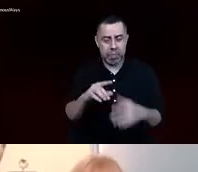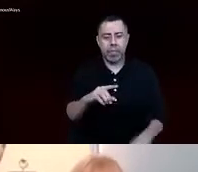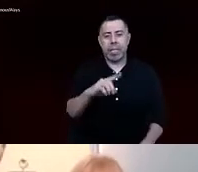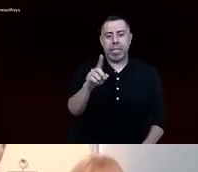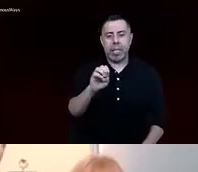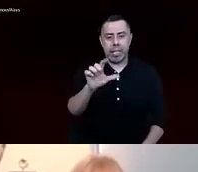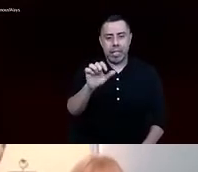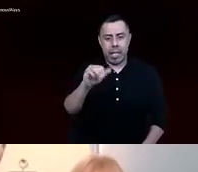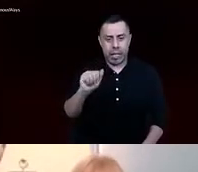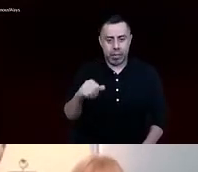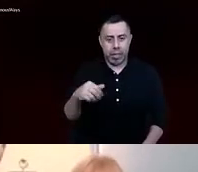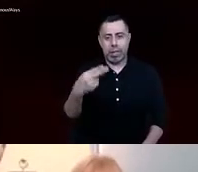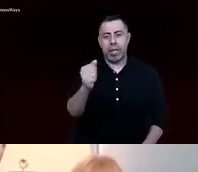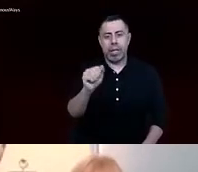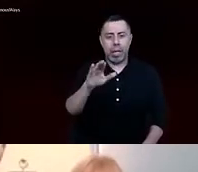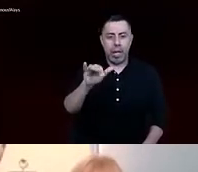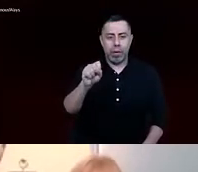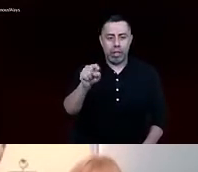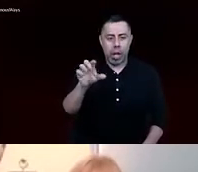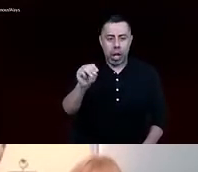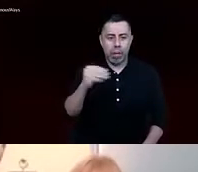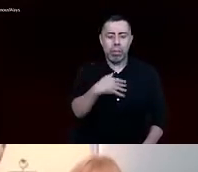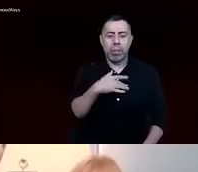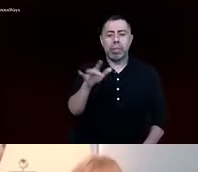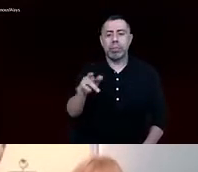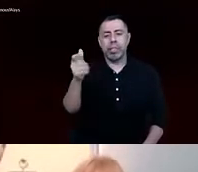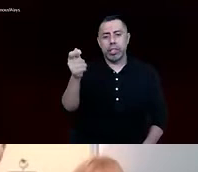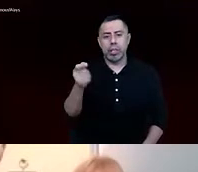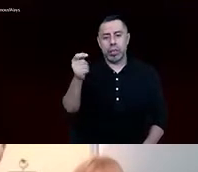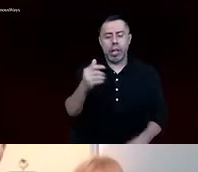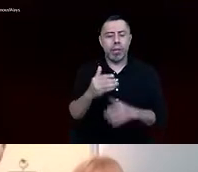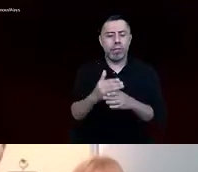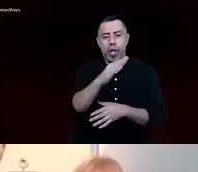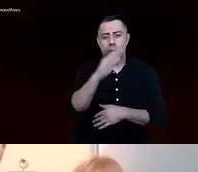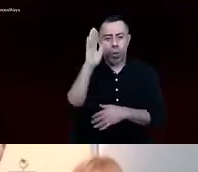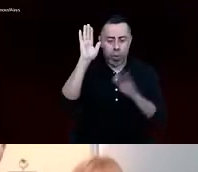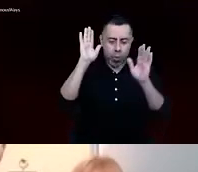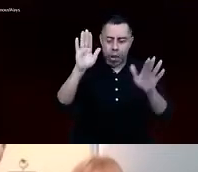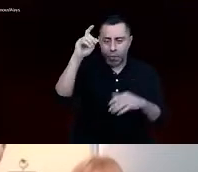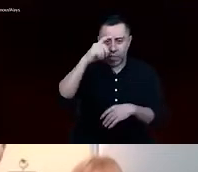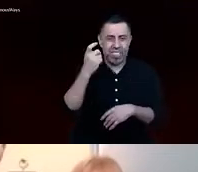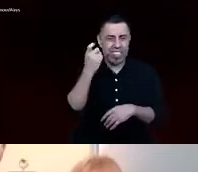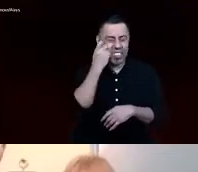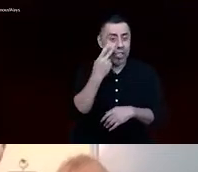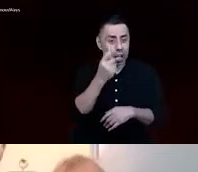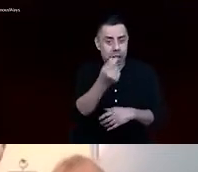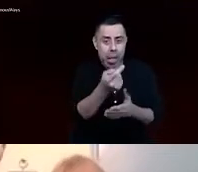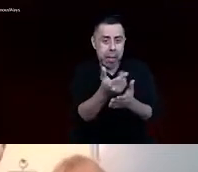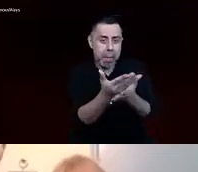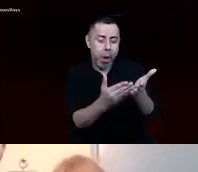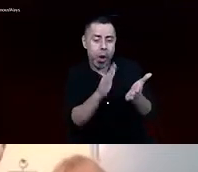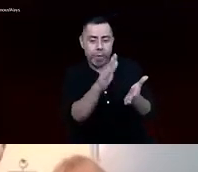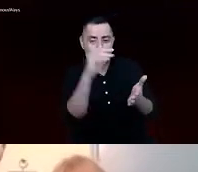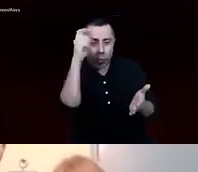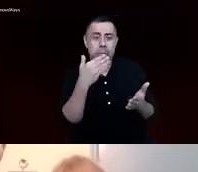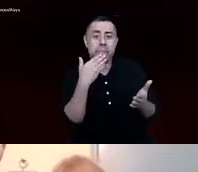Zelema.com. Please subscribe for that wonderful wisdom. You just had a little slither of it tonight. Thank you, all those that got to ask